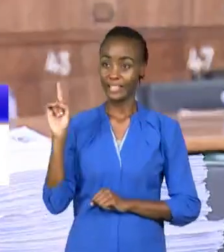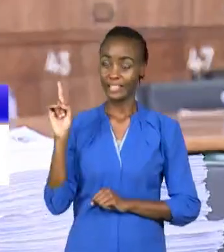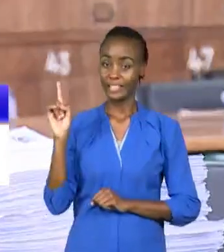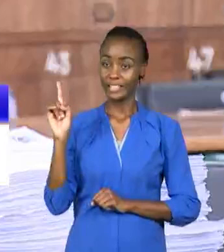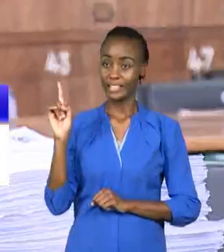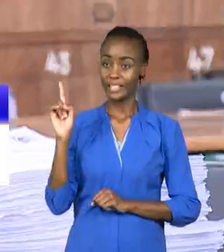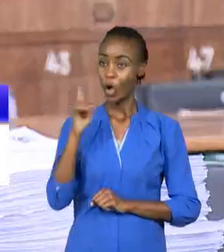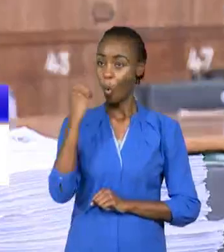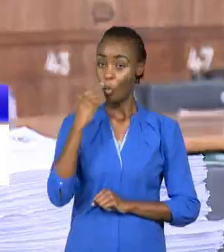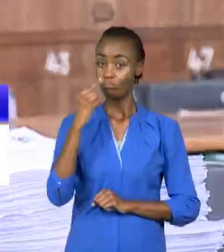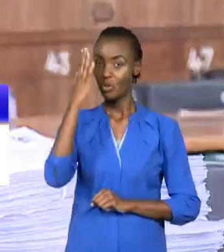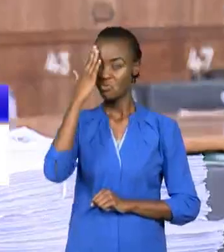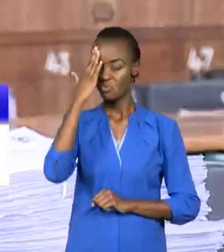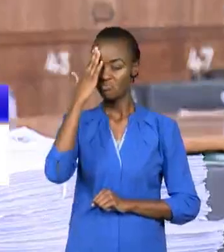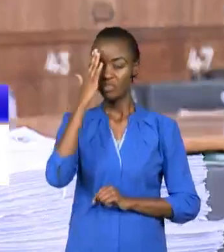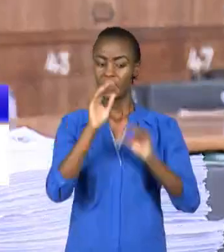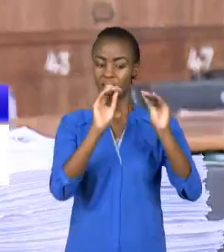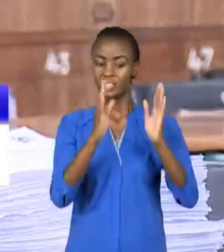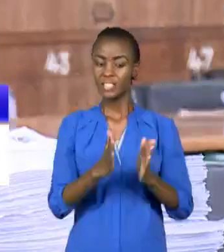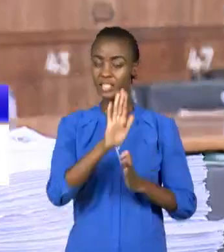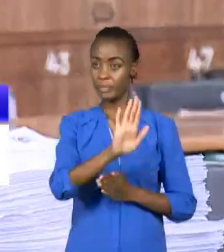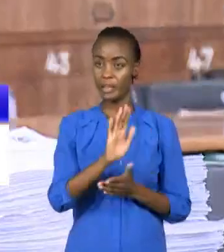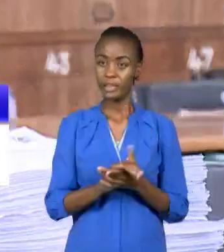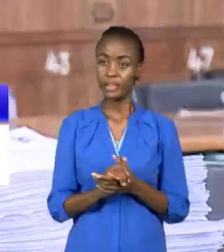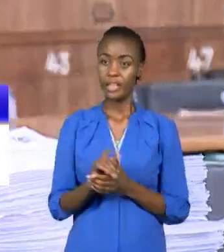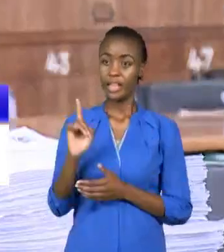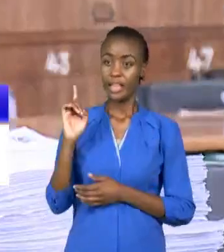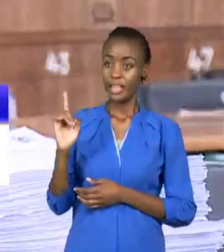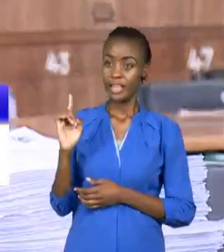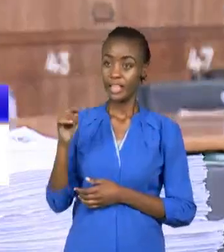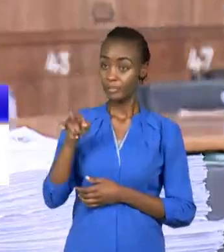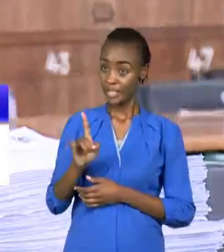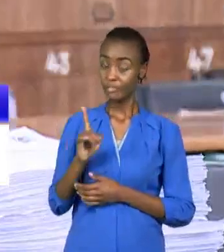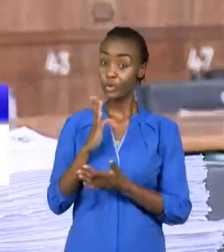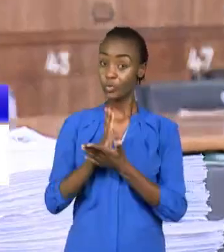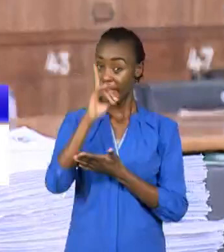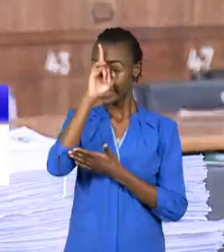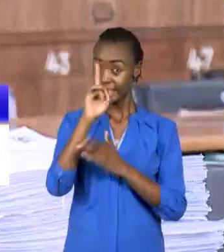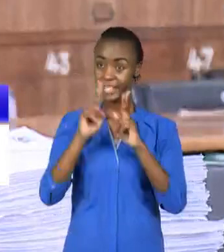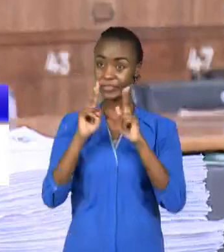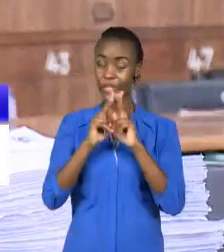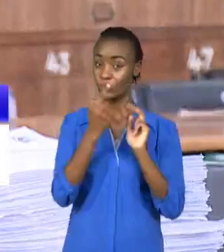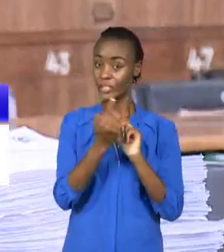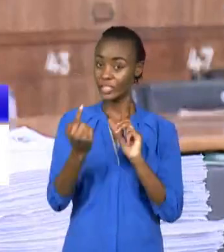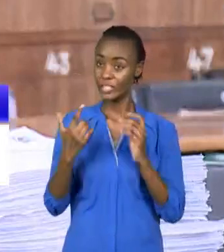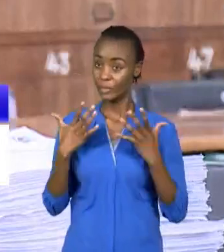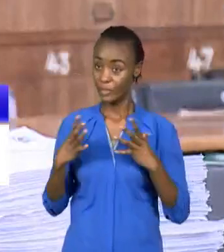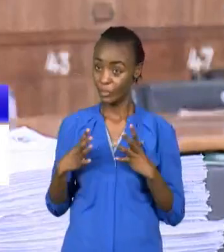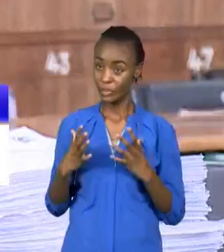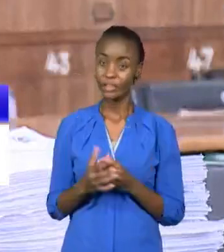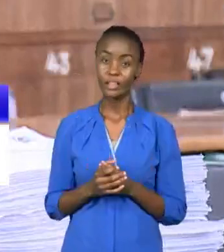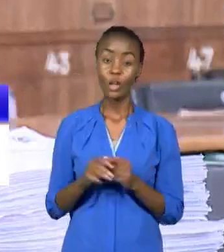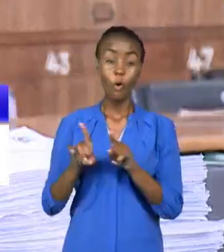molds her teachers. She stamps her authority on each and every individual.